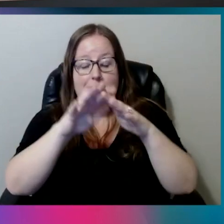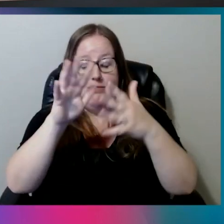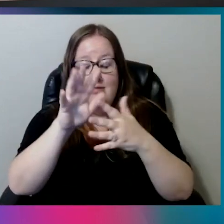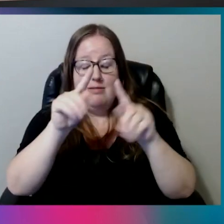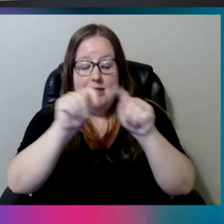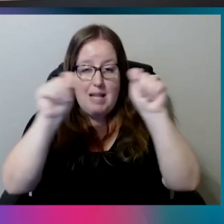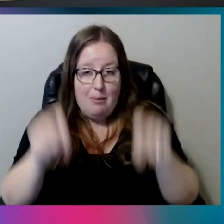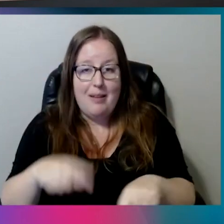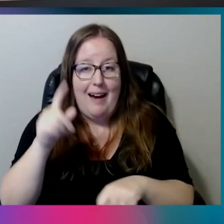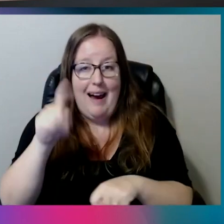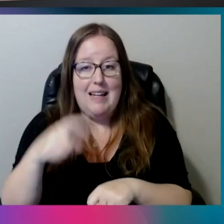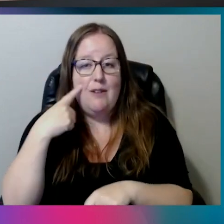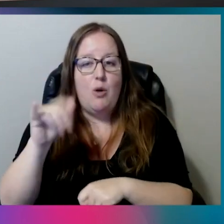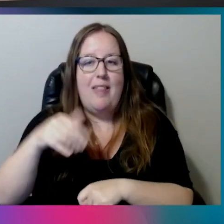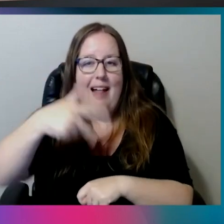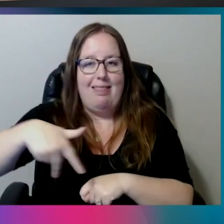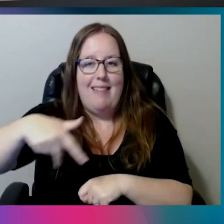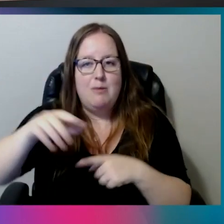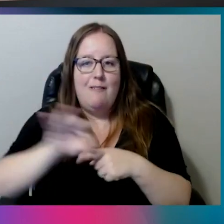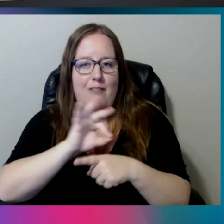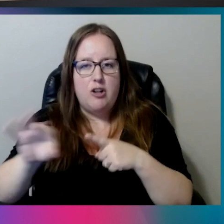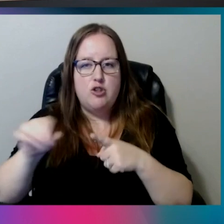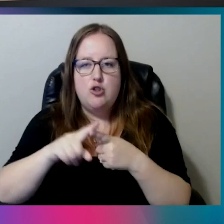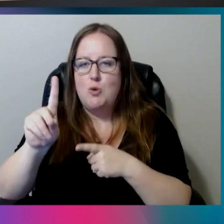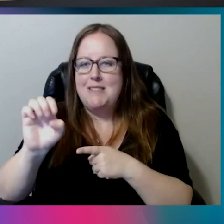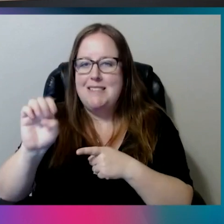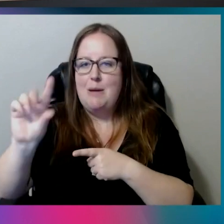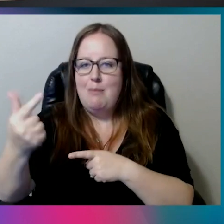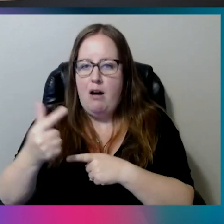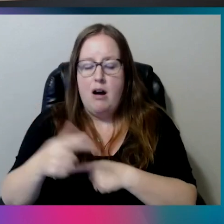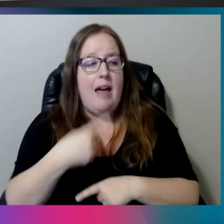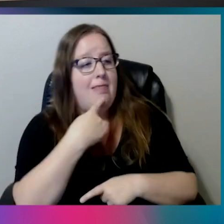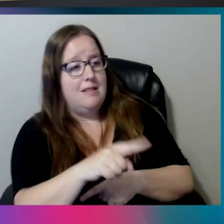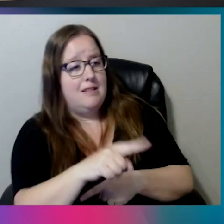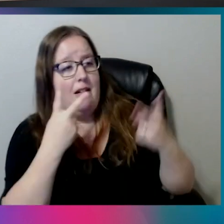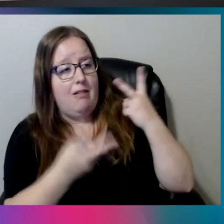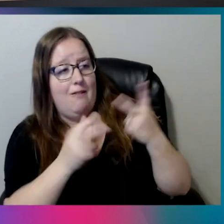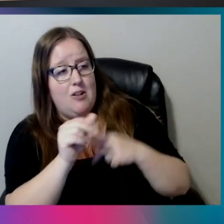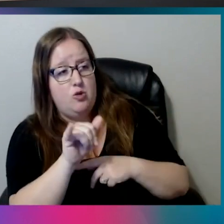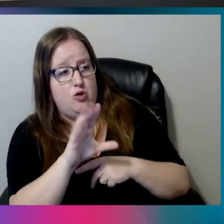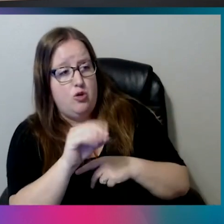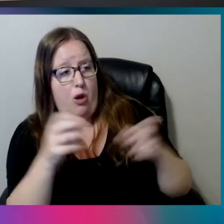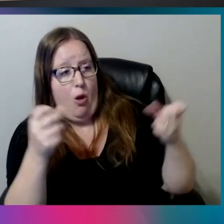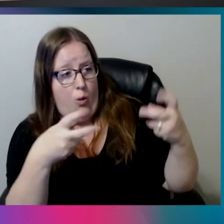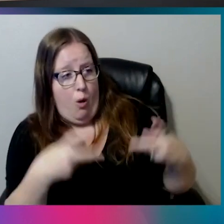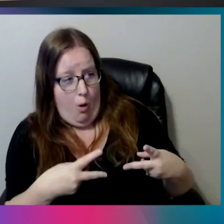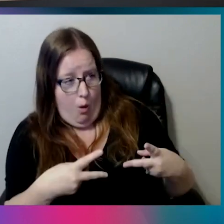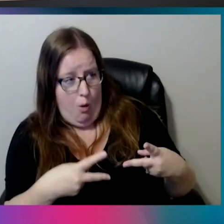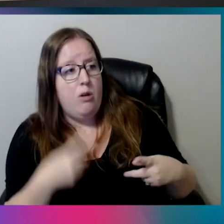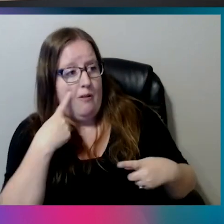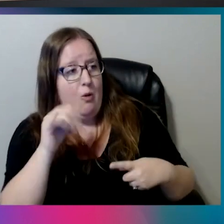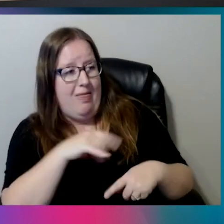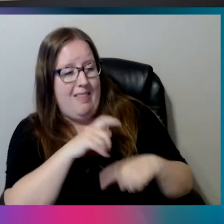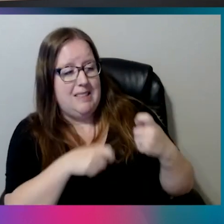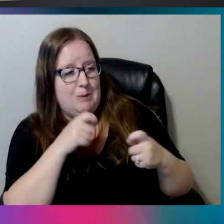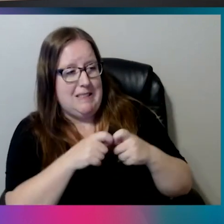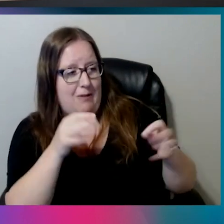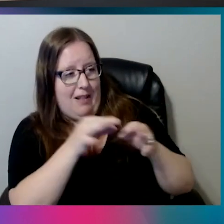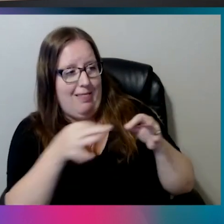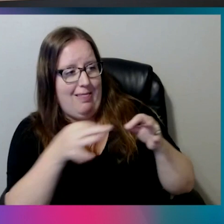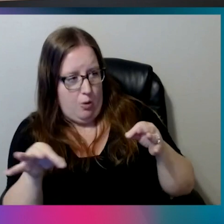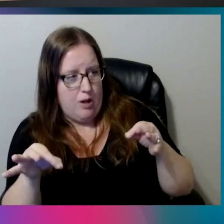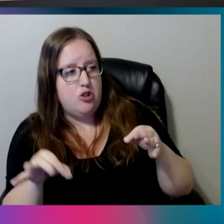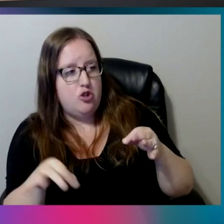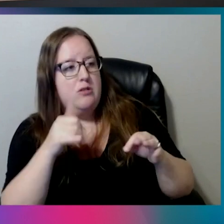this Lambda function. And this is telling Visual Studio Code how to start debugging for this particular language, which happens to be